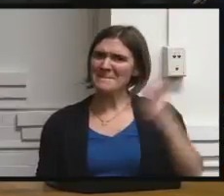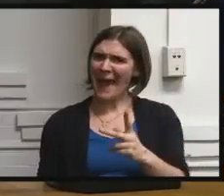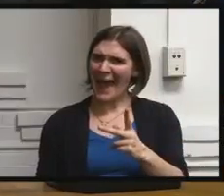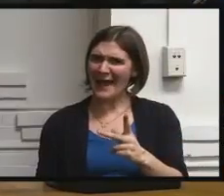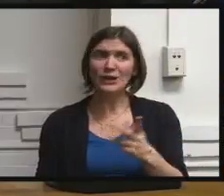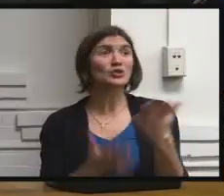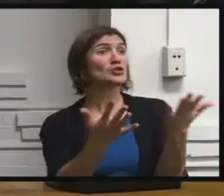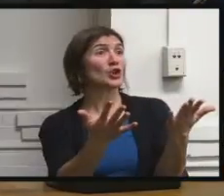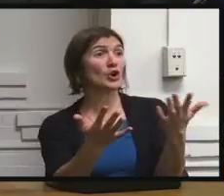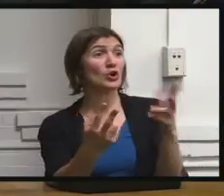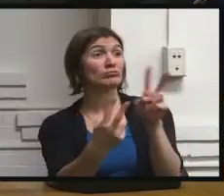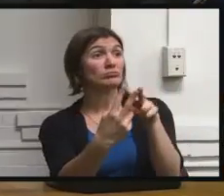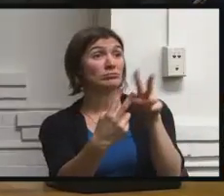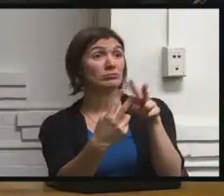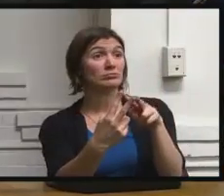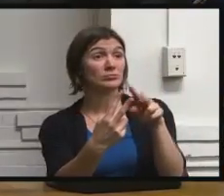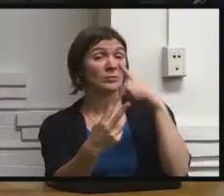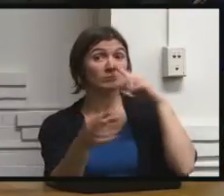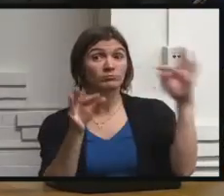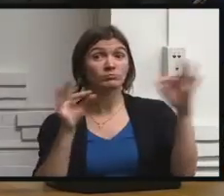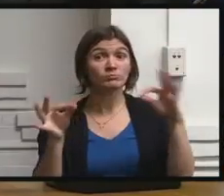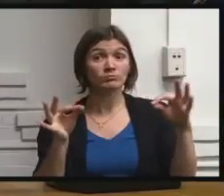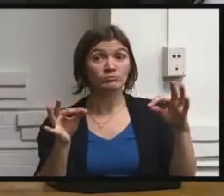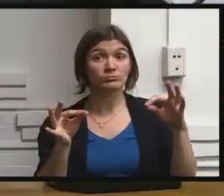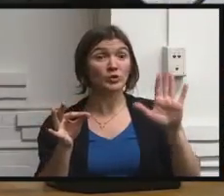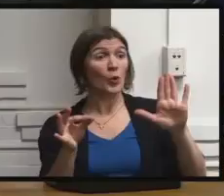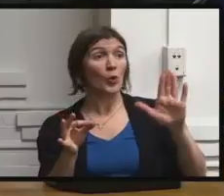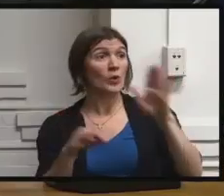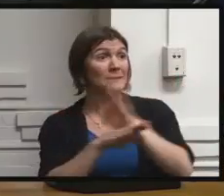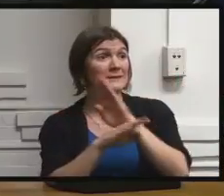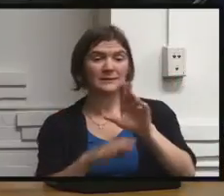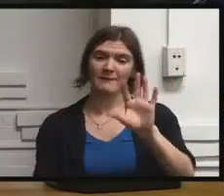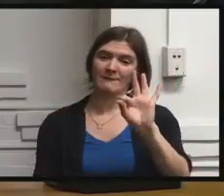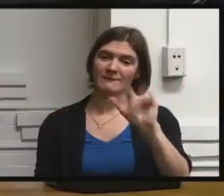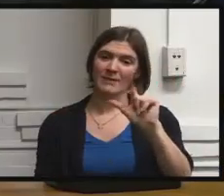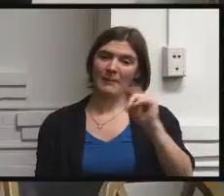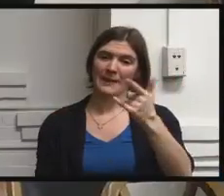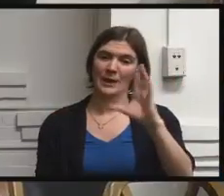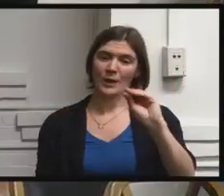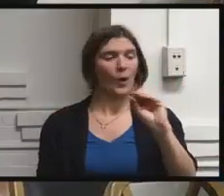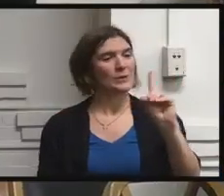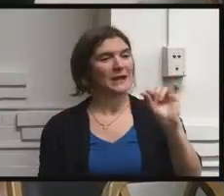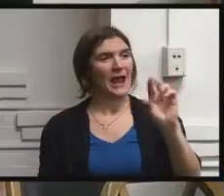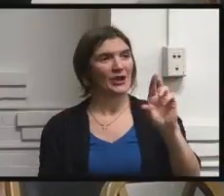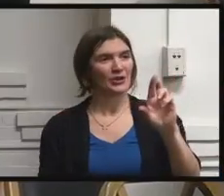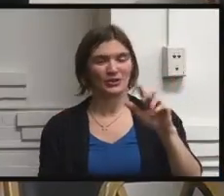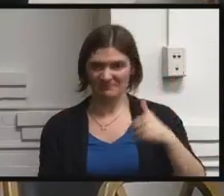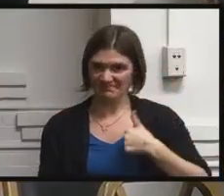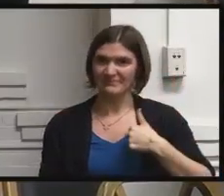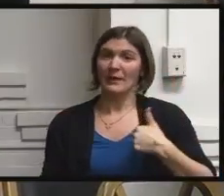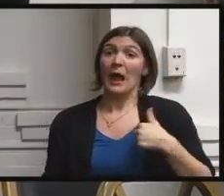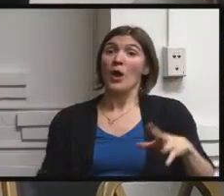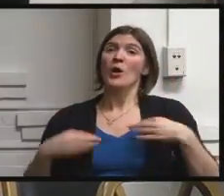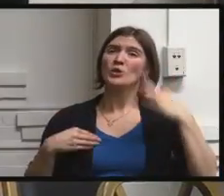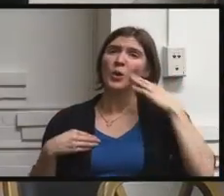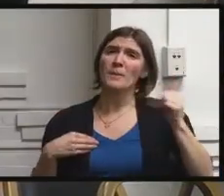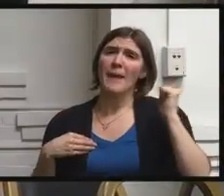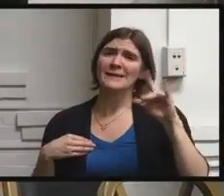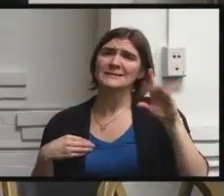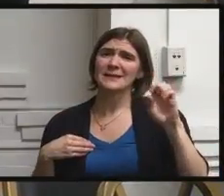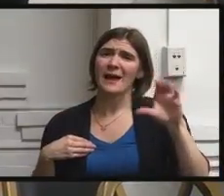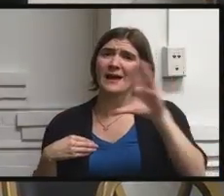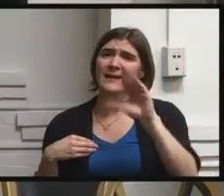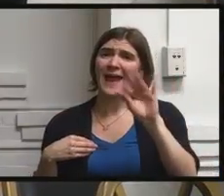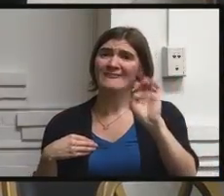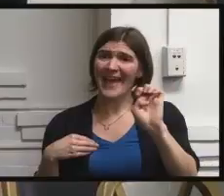Well, why don't you just tell us about the Flamingo Diner. I owned the Backside Cafe for the last 11